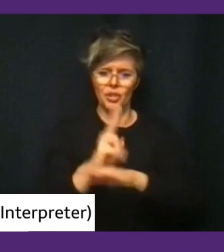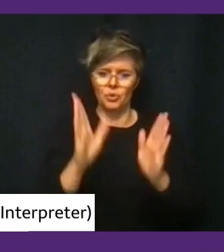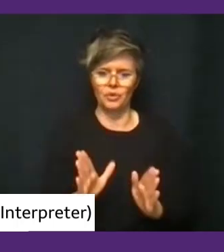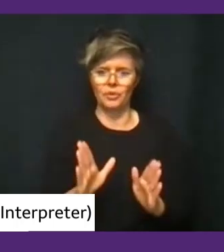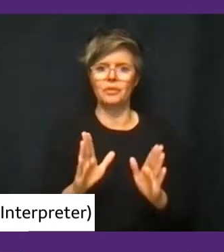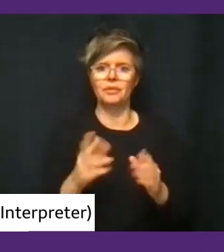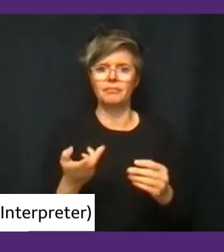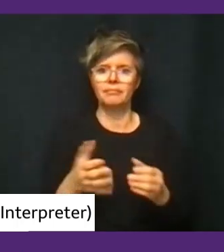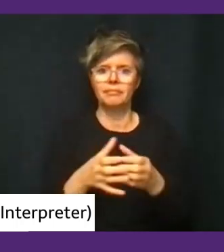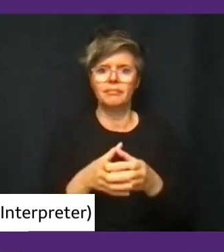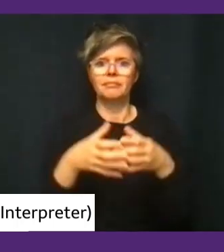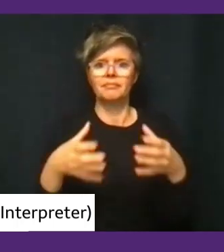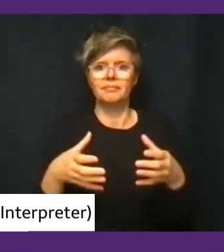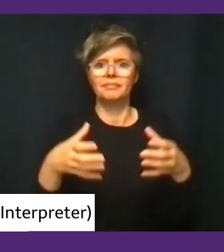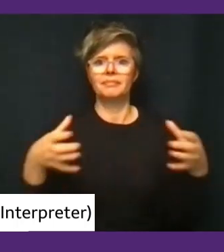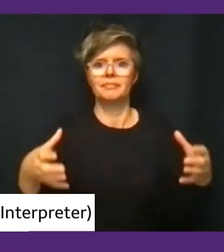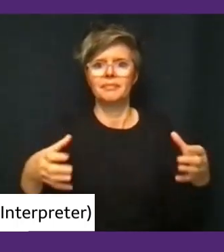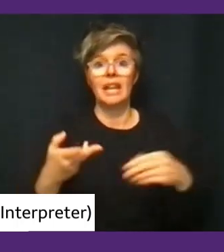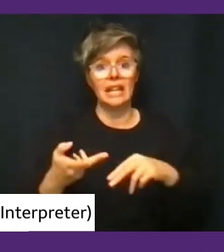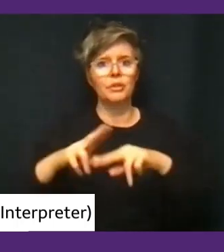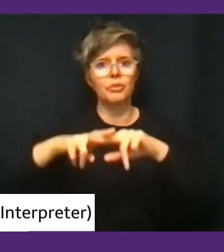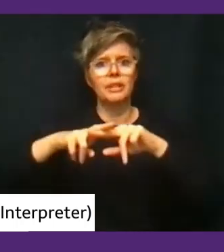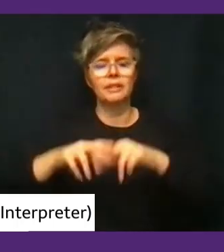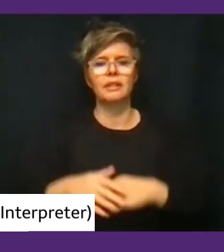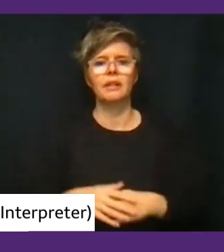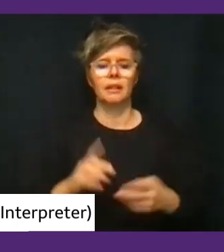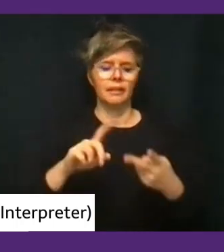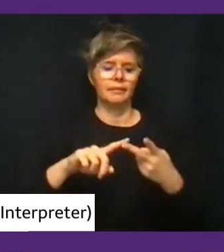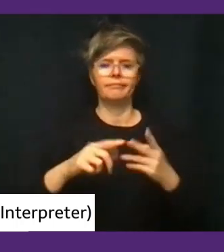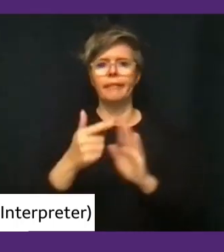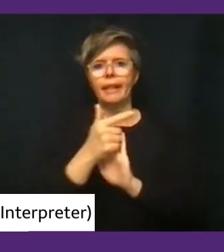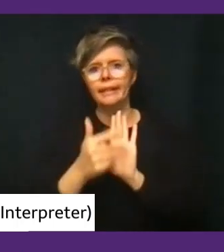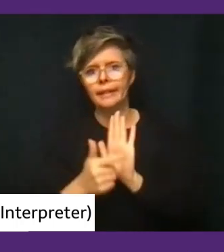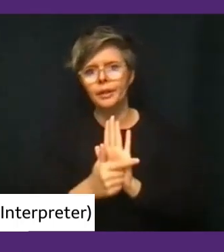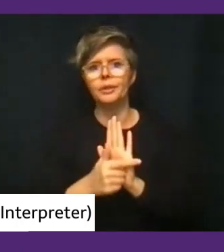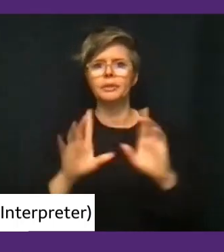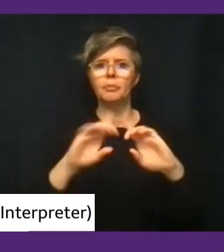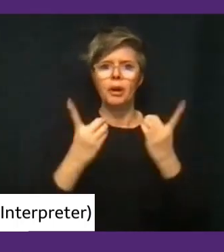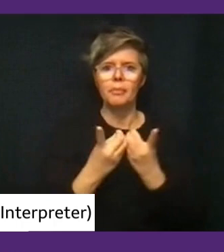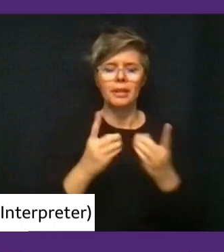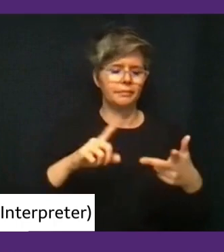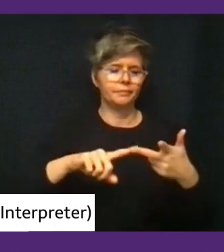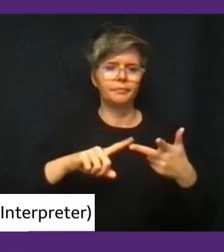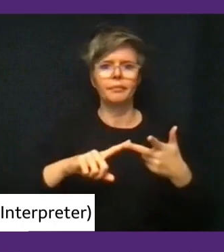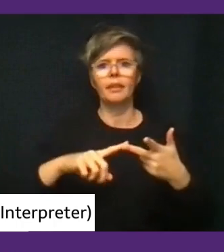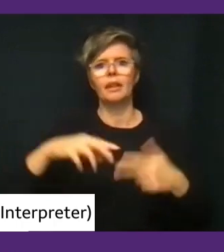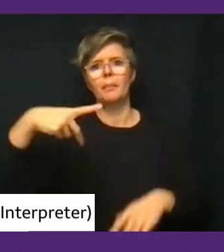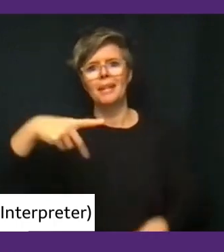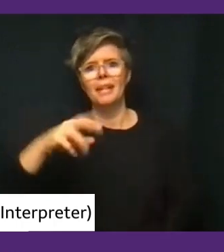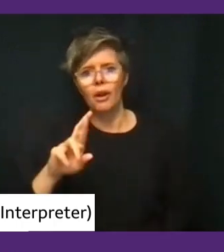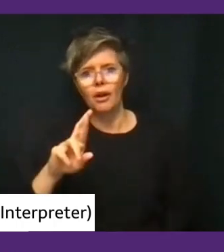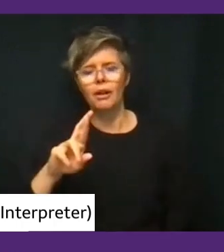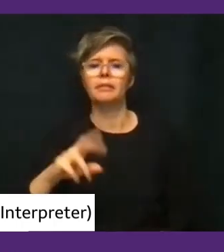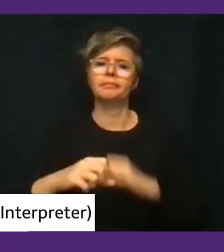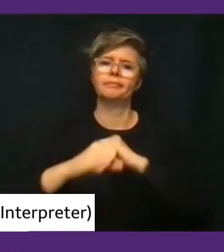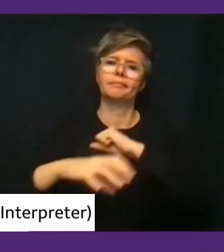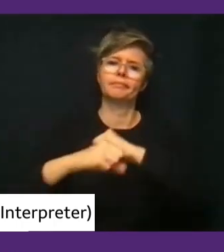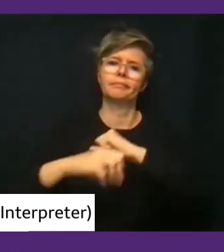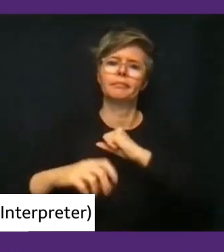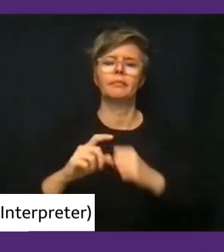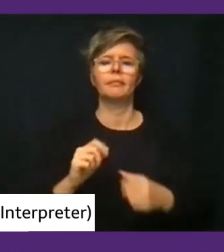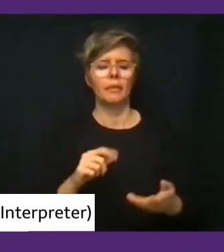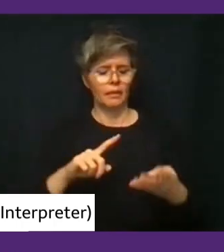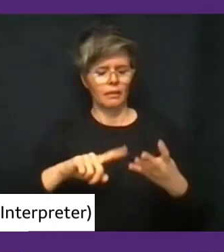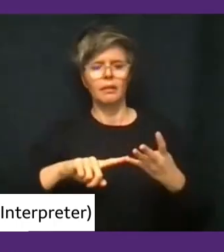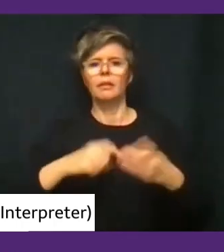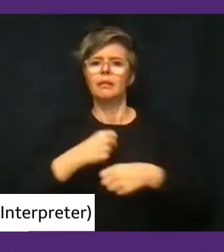and around legal and PR and making higher quality products. I don't like to